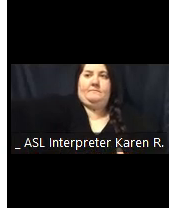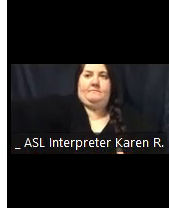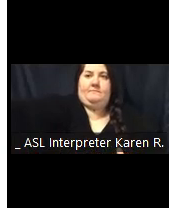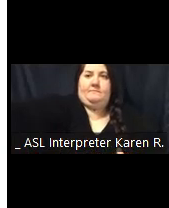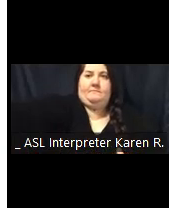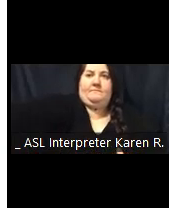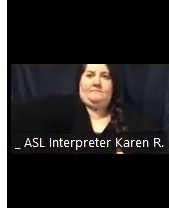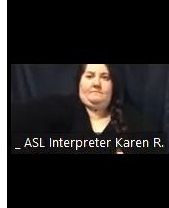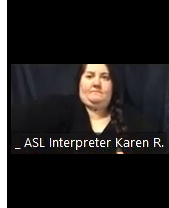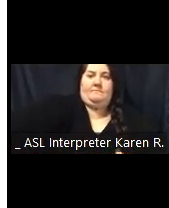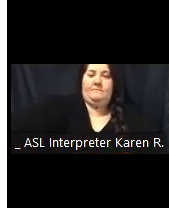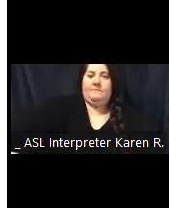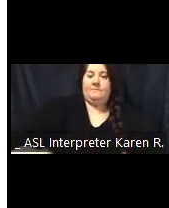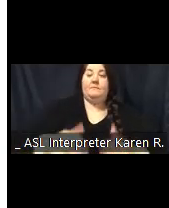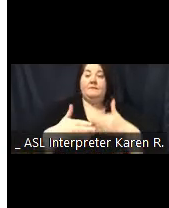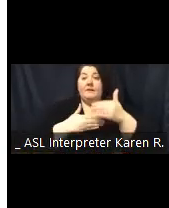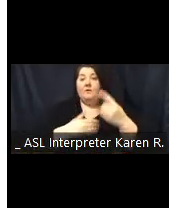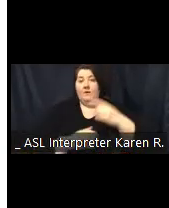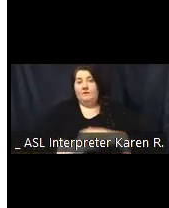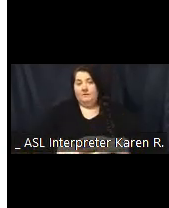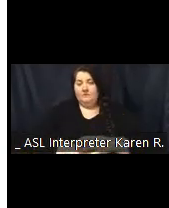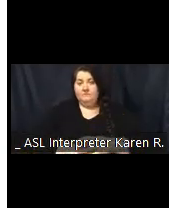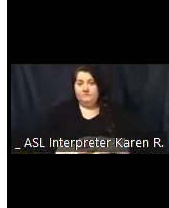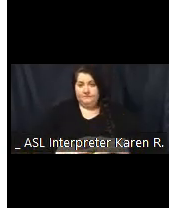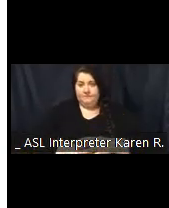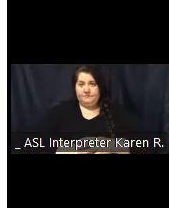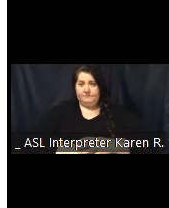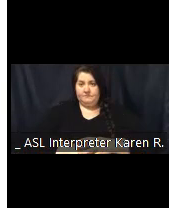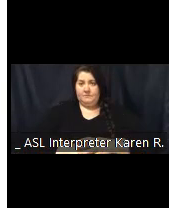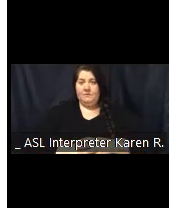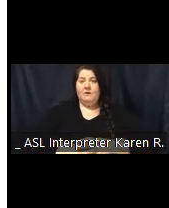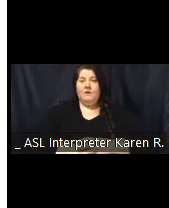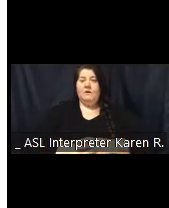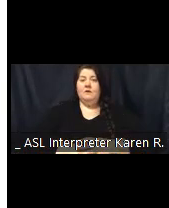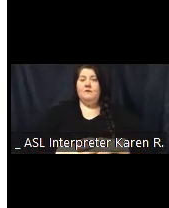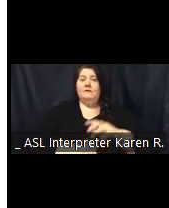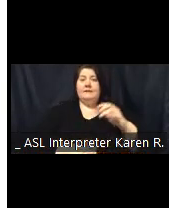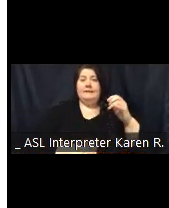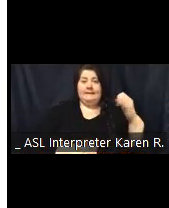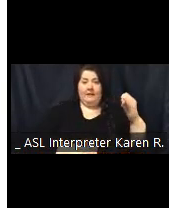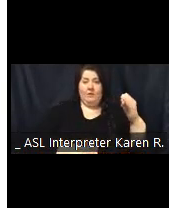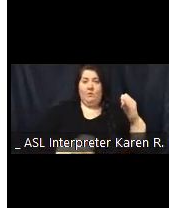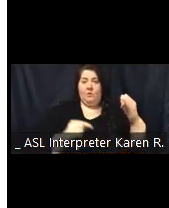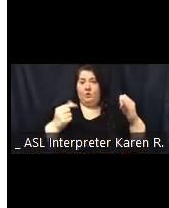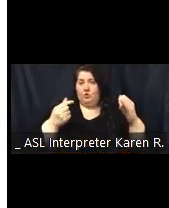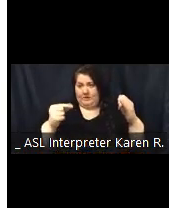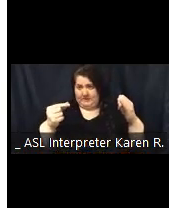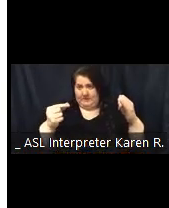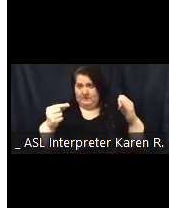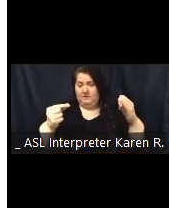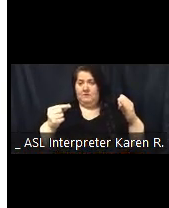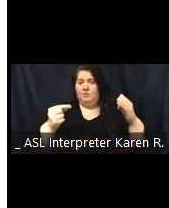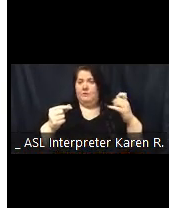All right, so we'll move on to the next slide. And these two arrows, the yellow and the green, this is what we'll keep